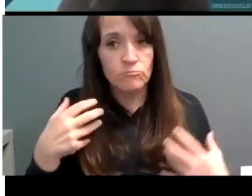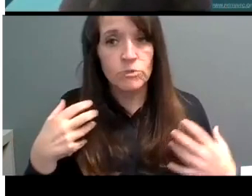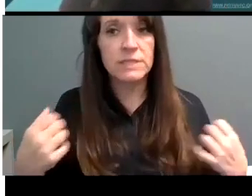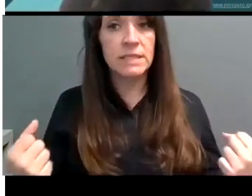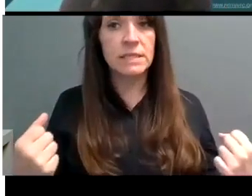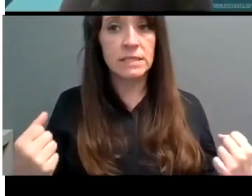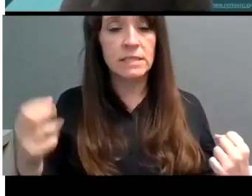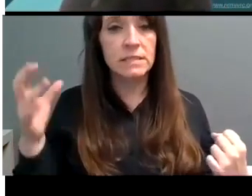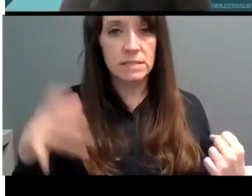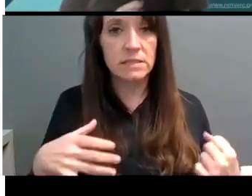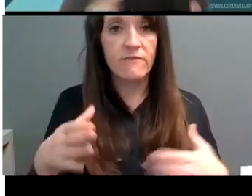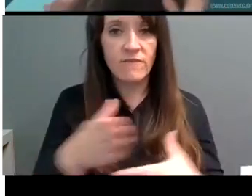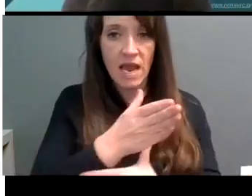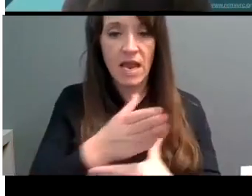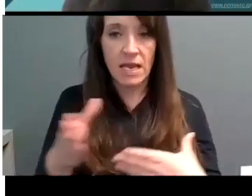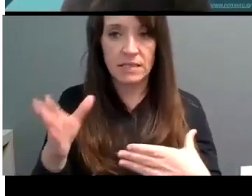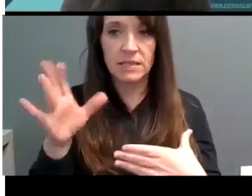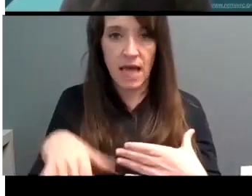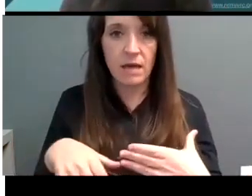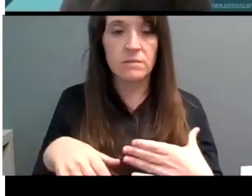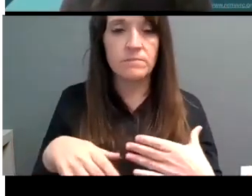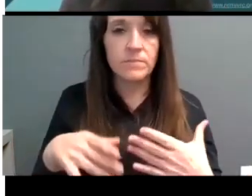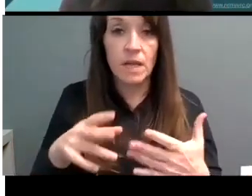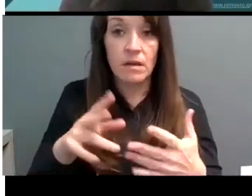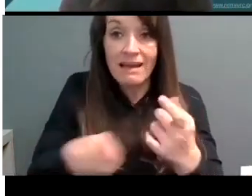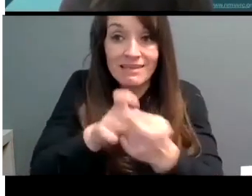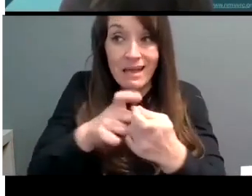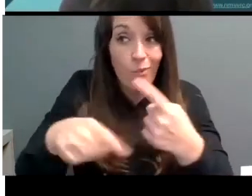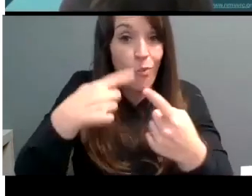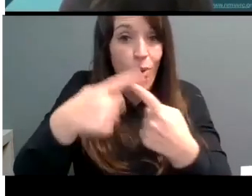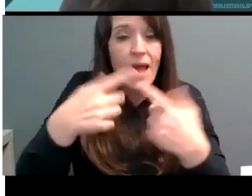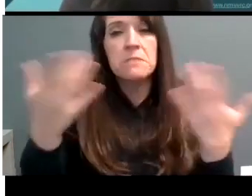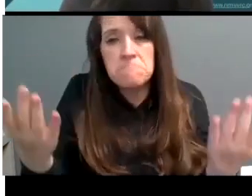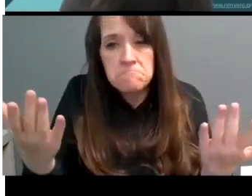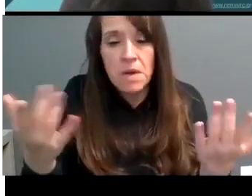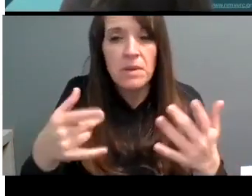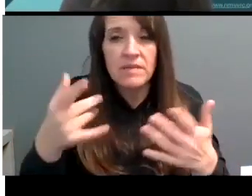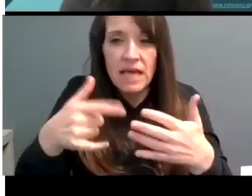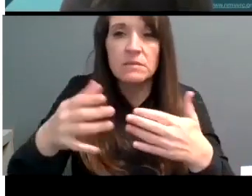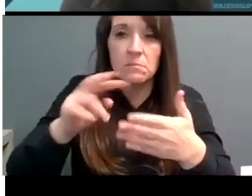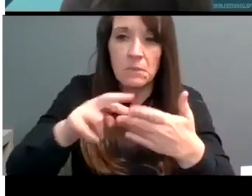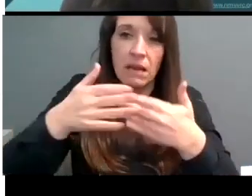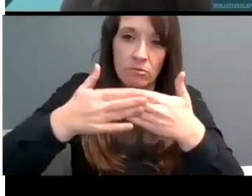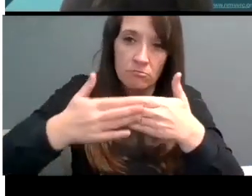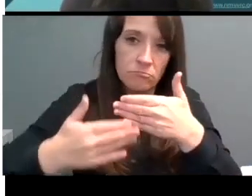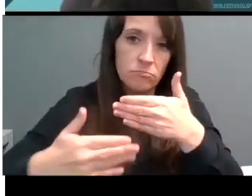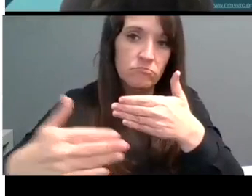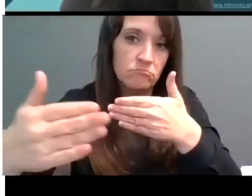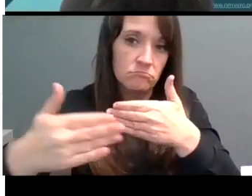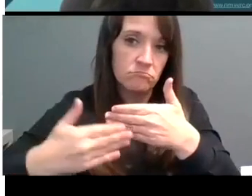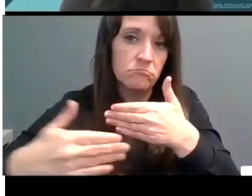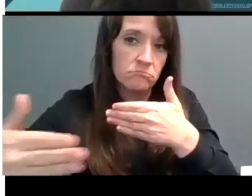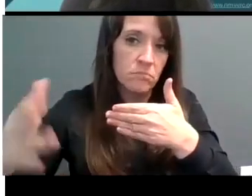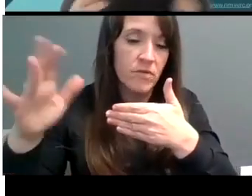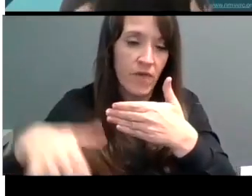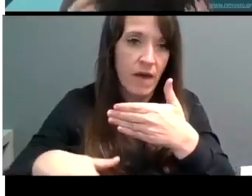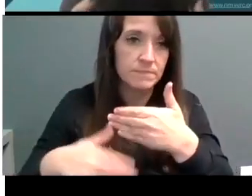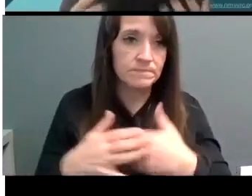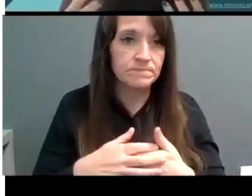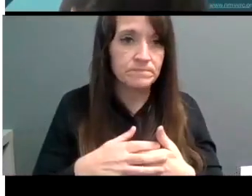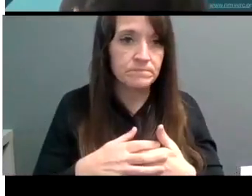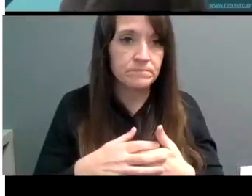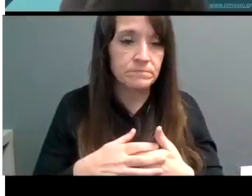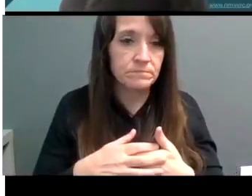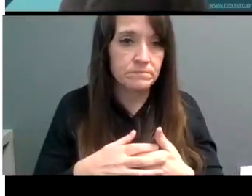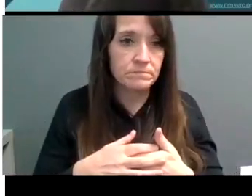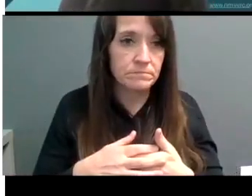that acute response. What happens going forward? And we have a lot of really great interventions and models to be able to address